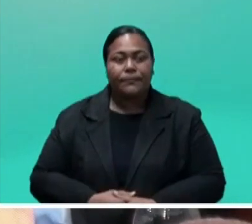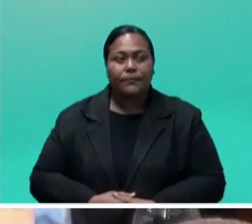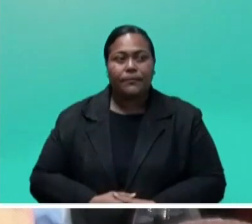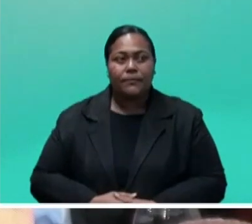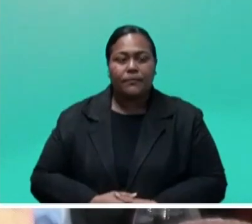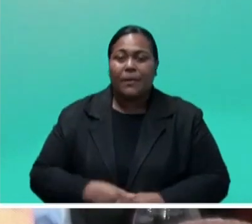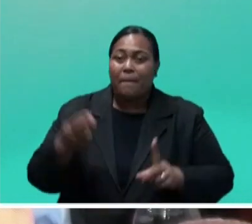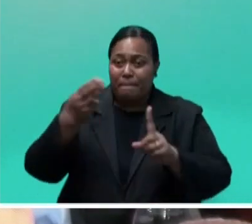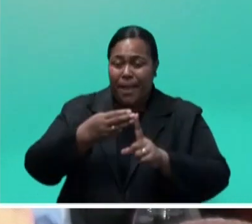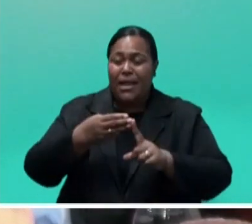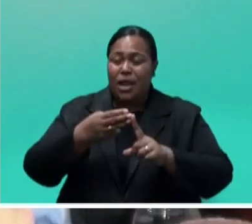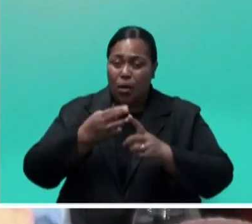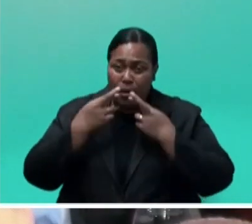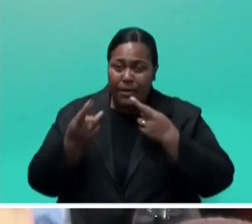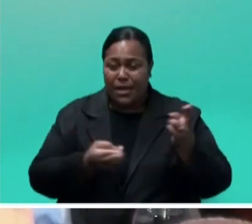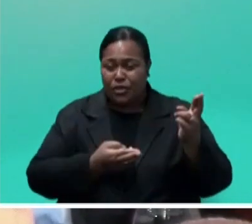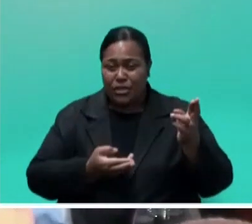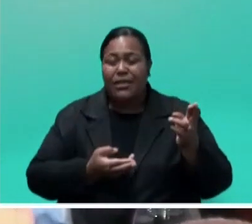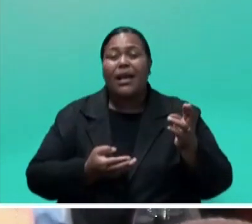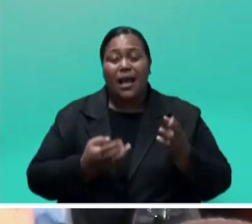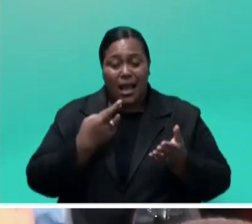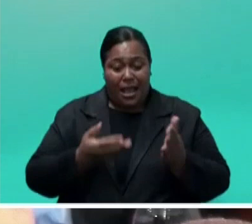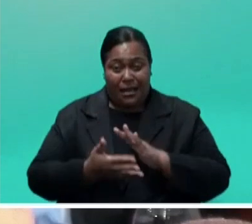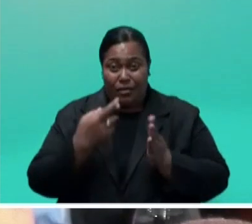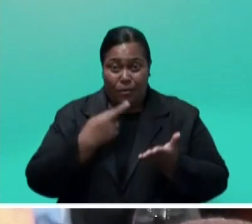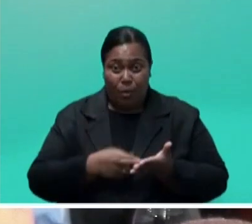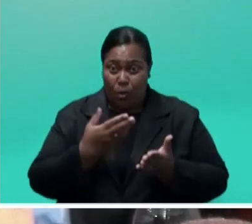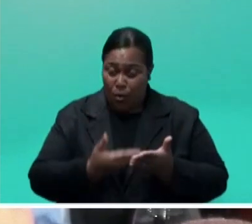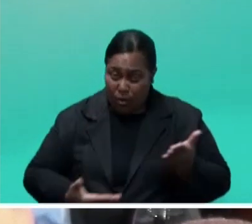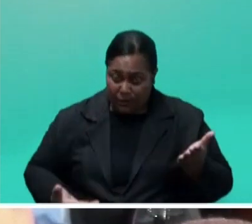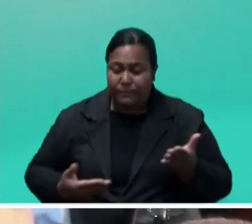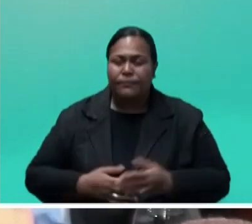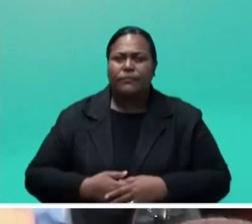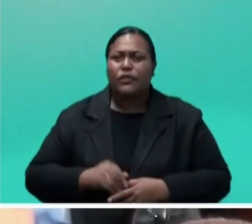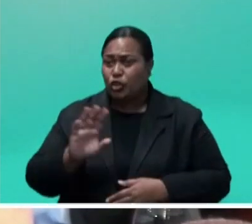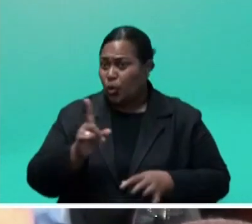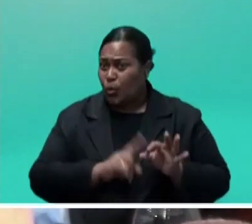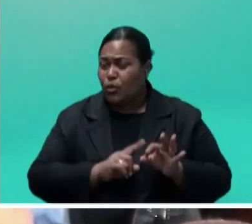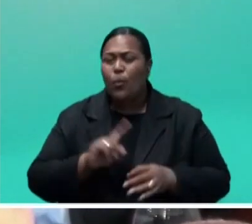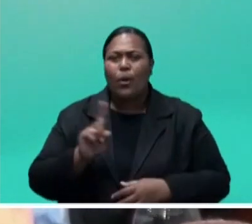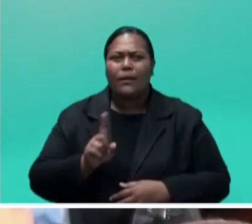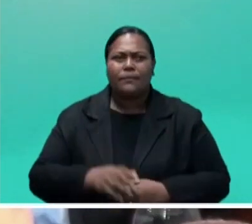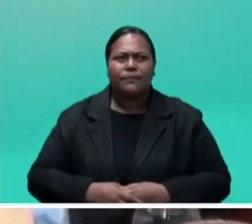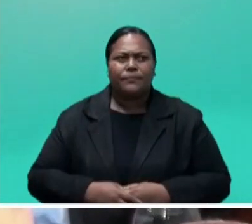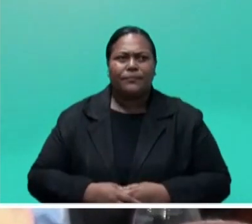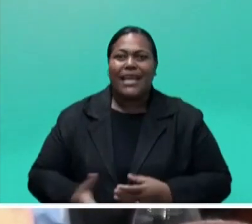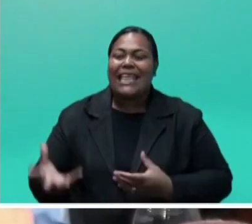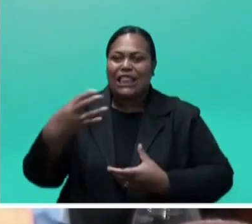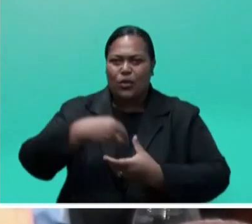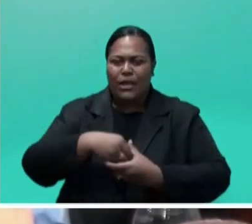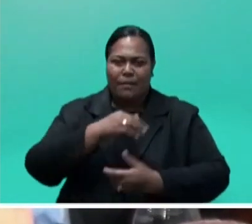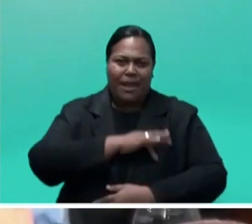recommendations, Honourable Speaker, of the technical review was, as you've in your question, is the integrated beneficiary management